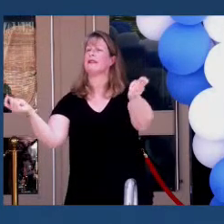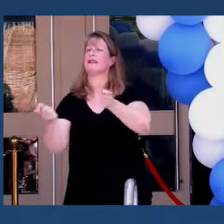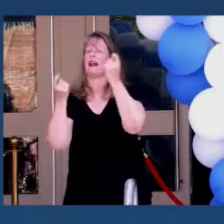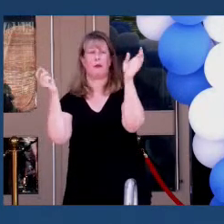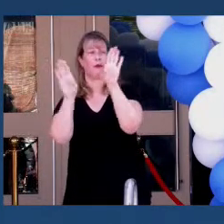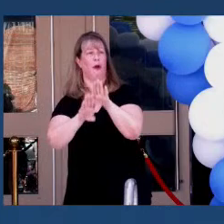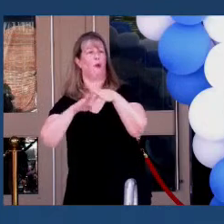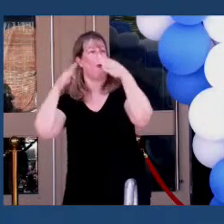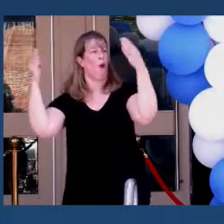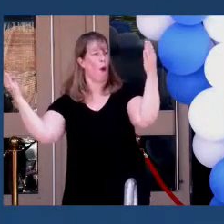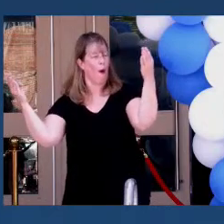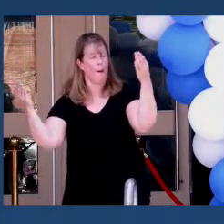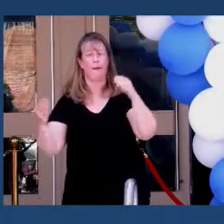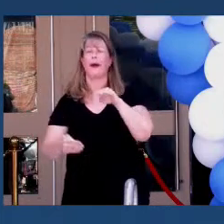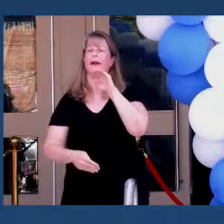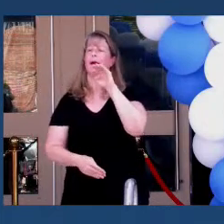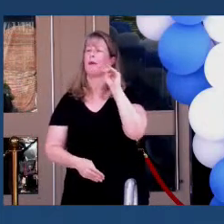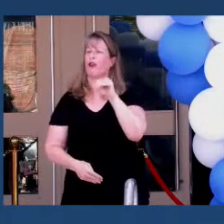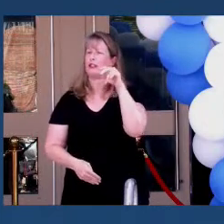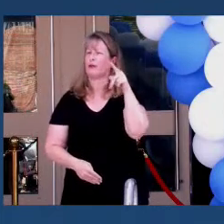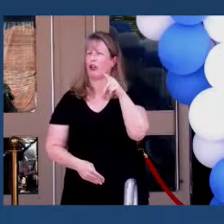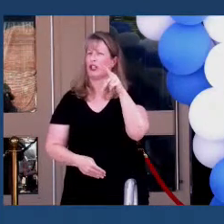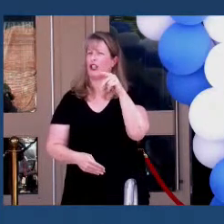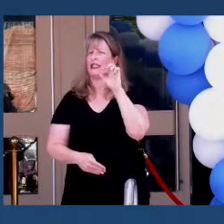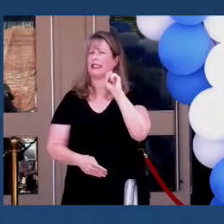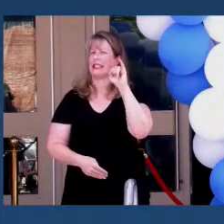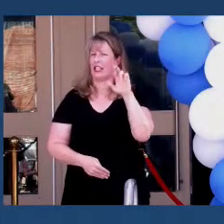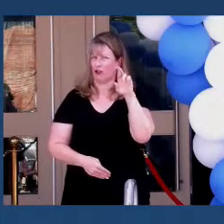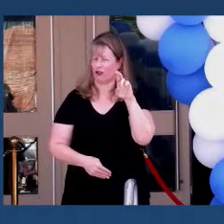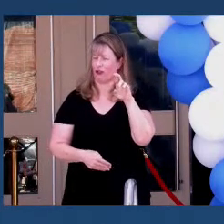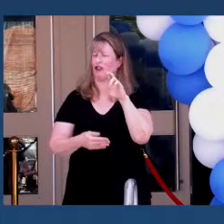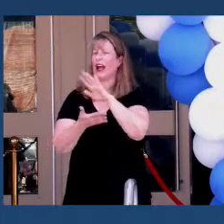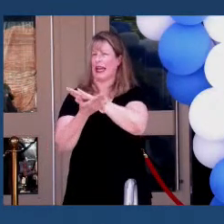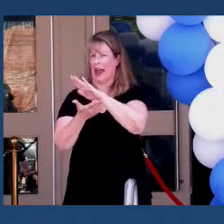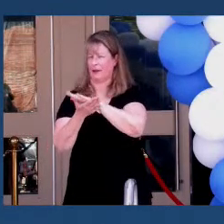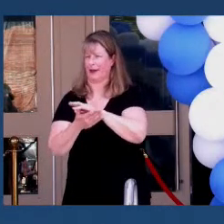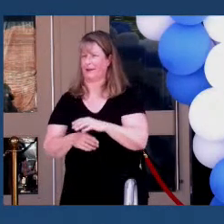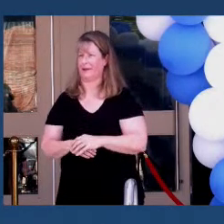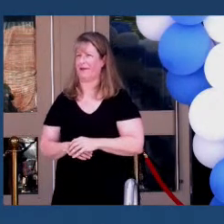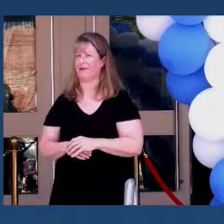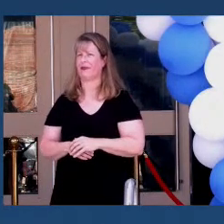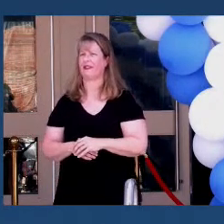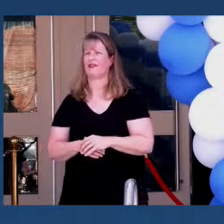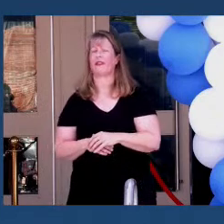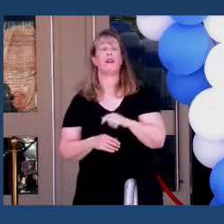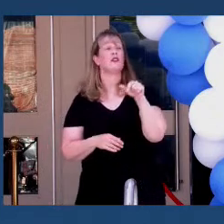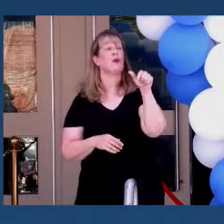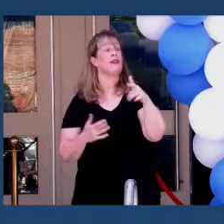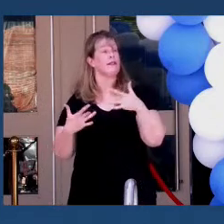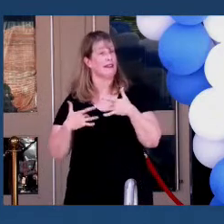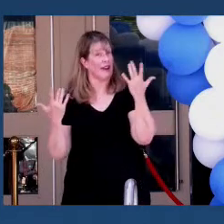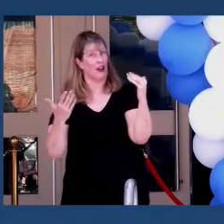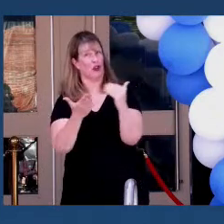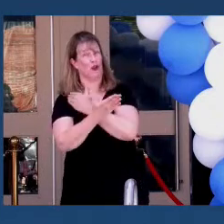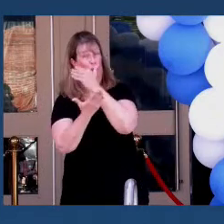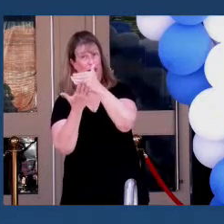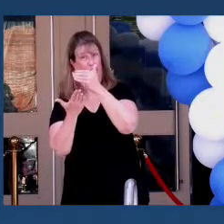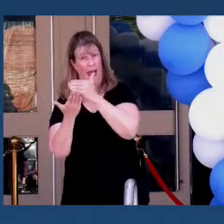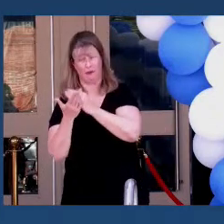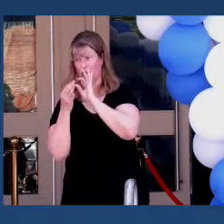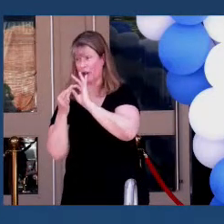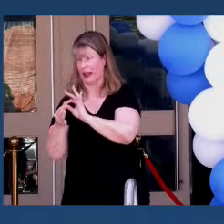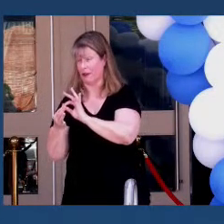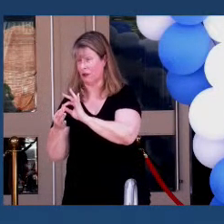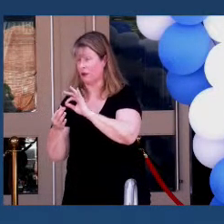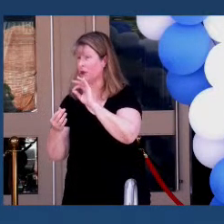of Maurice Pritchett Senior Academy. This moment marks not just the beginning of a new chapter for education